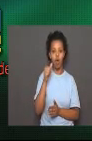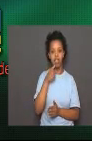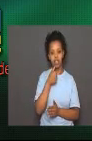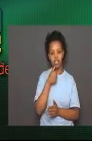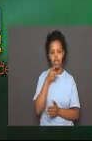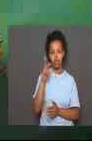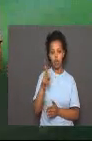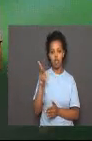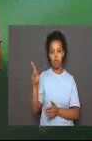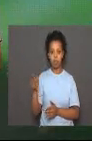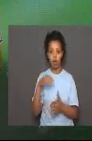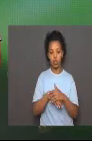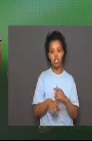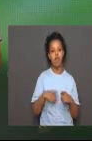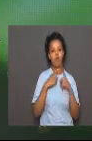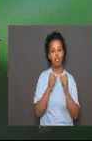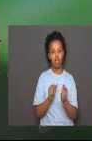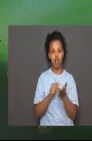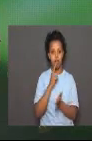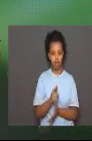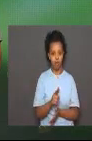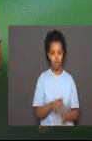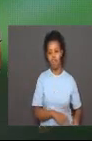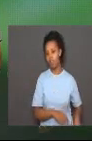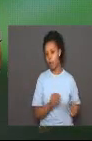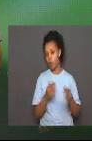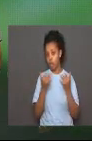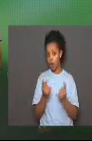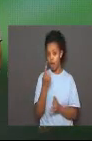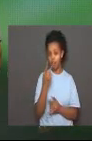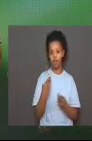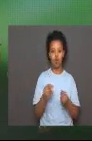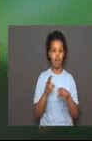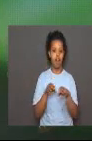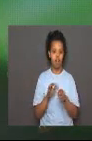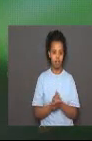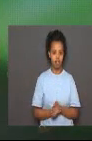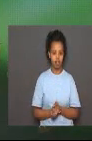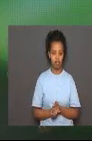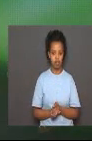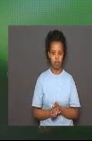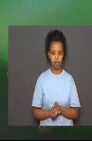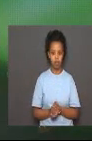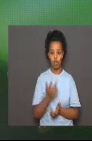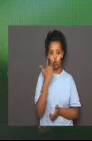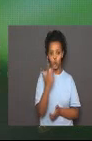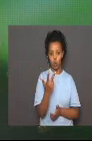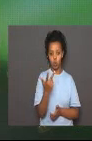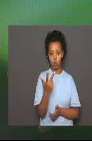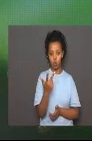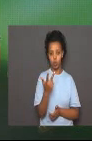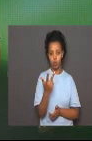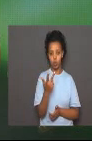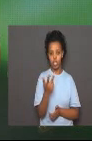polypeptide. Students, let us do an activity. What are the 3 types